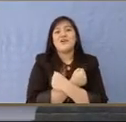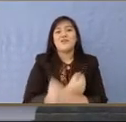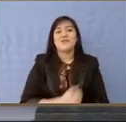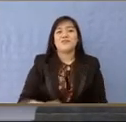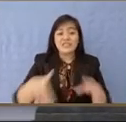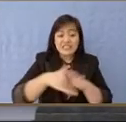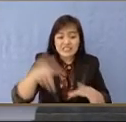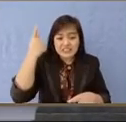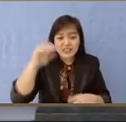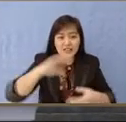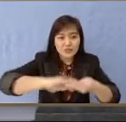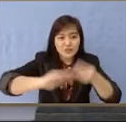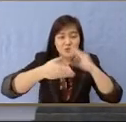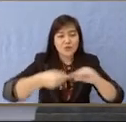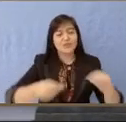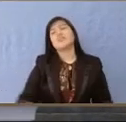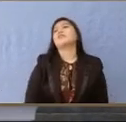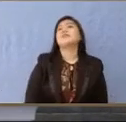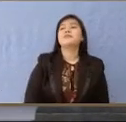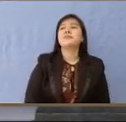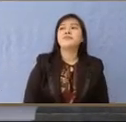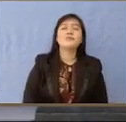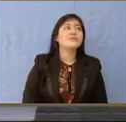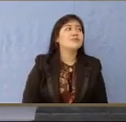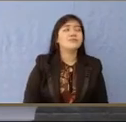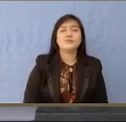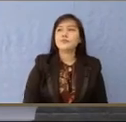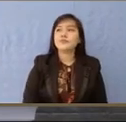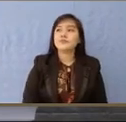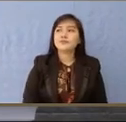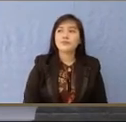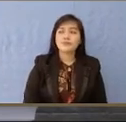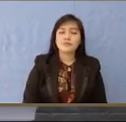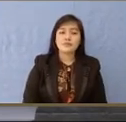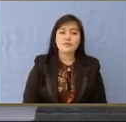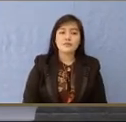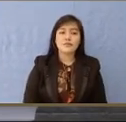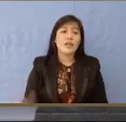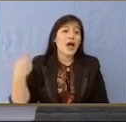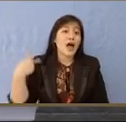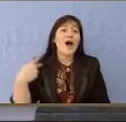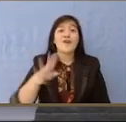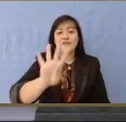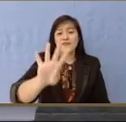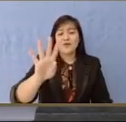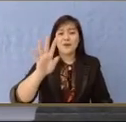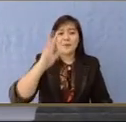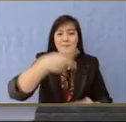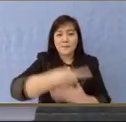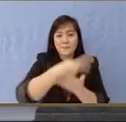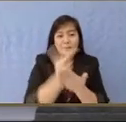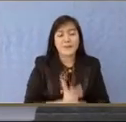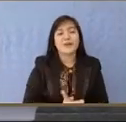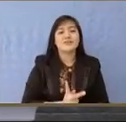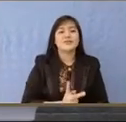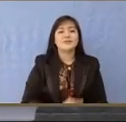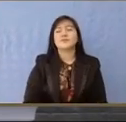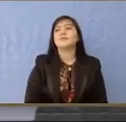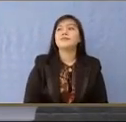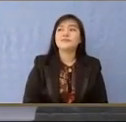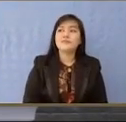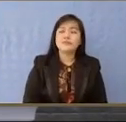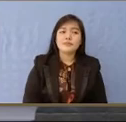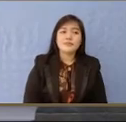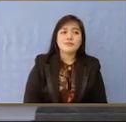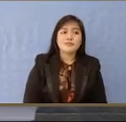Okay? Love being magnified. Hinati po yan sa apat. Gusto ko po ibigay sa ito kasi maganda po ito